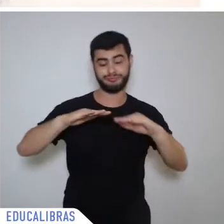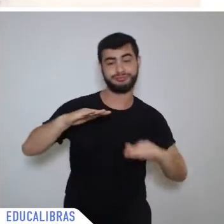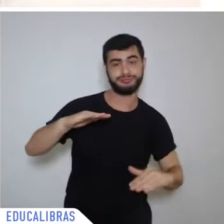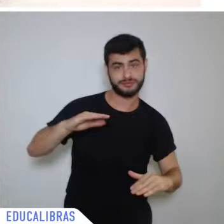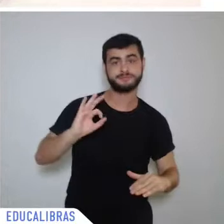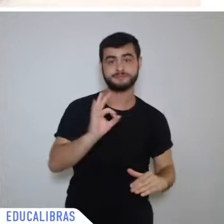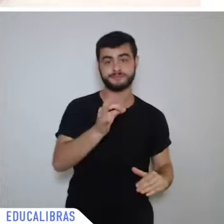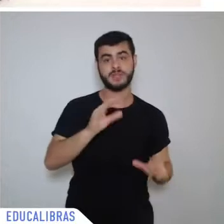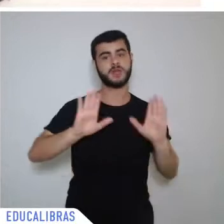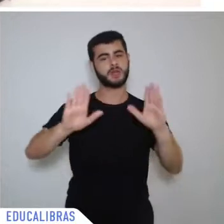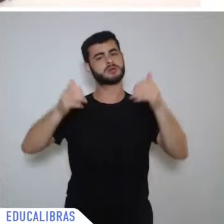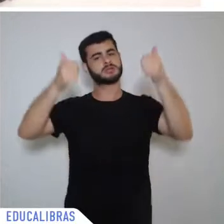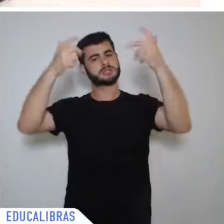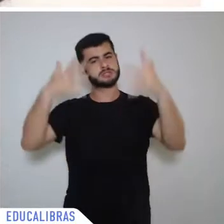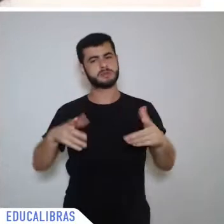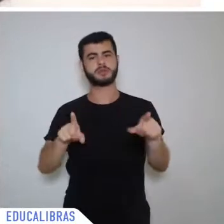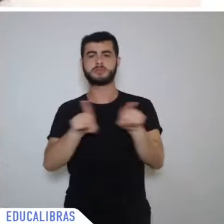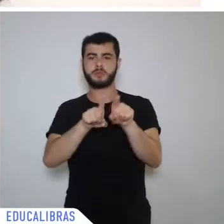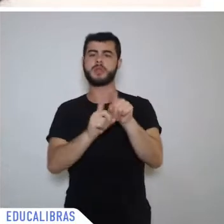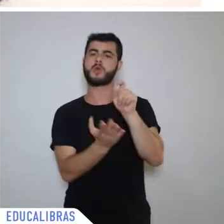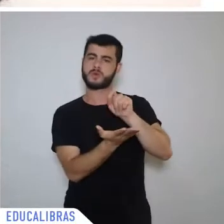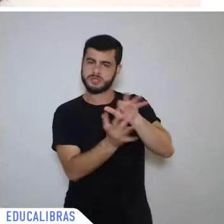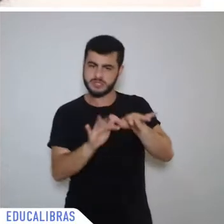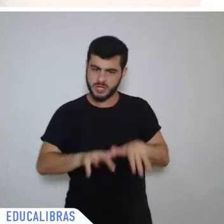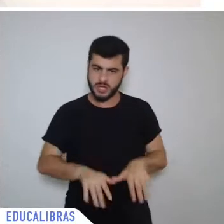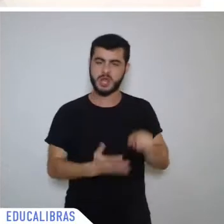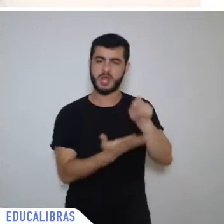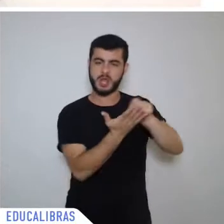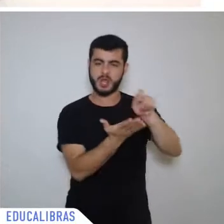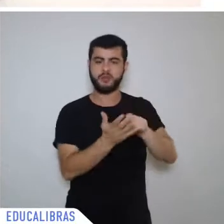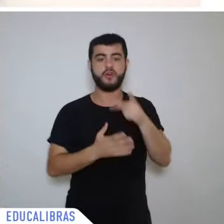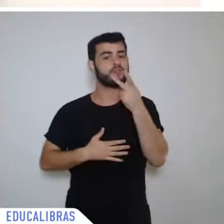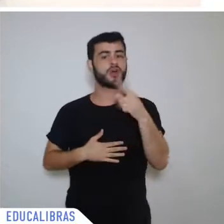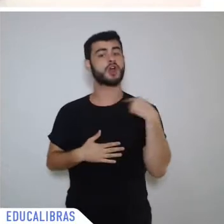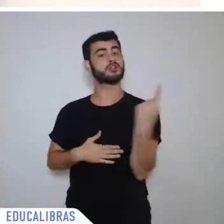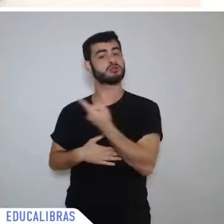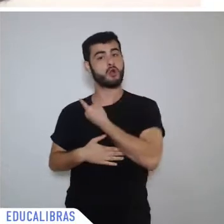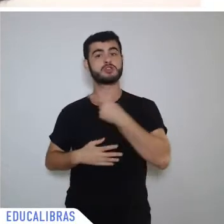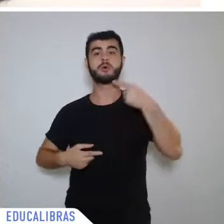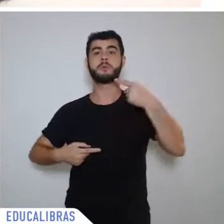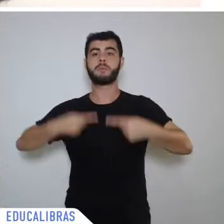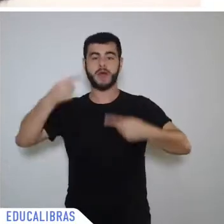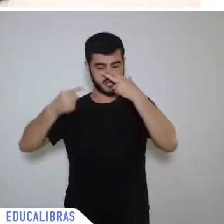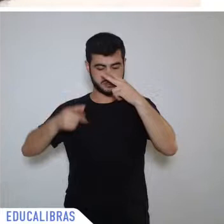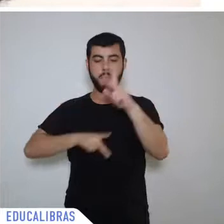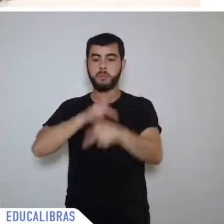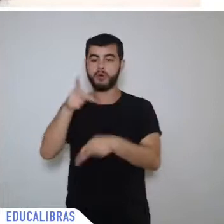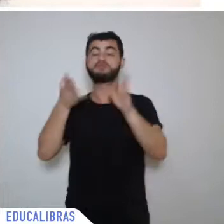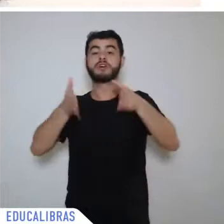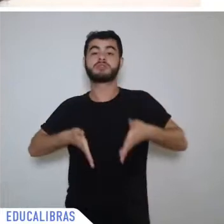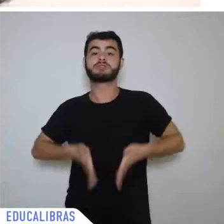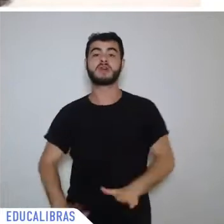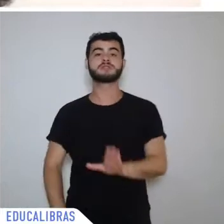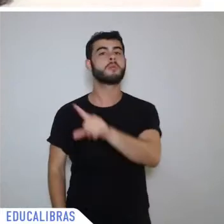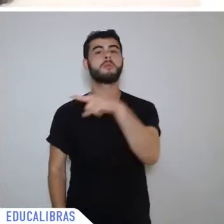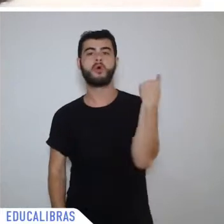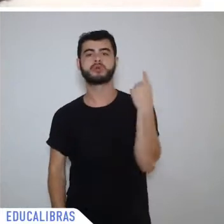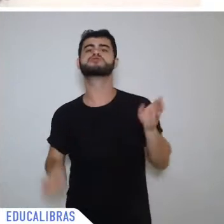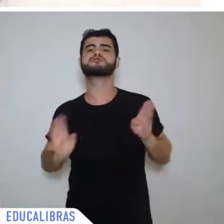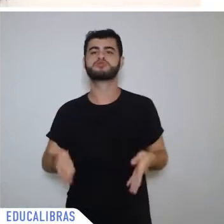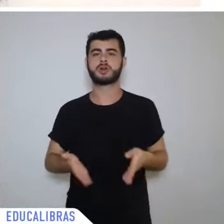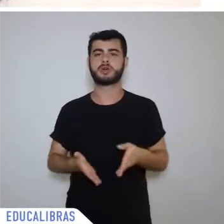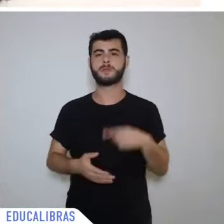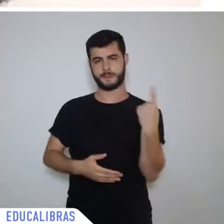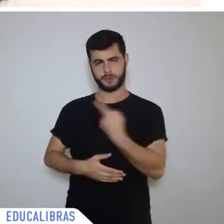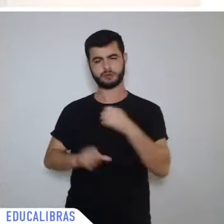life estimate for trans people. And I've mentioned that in many spaces. We are a population who is, we are born